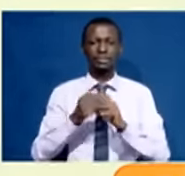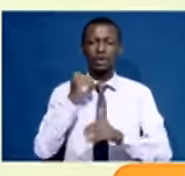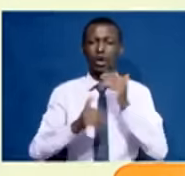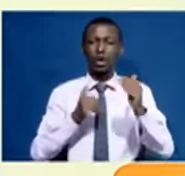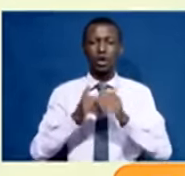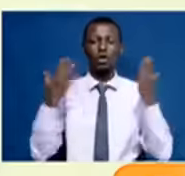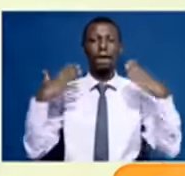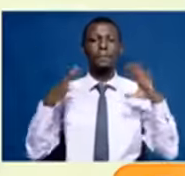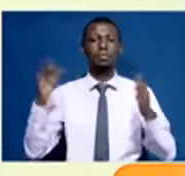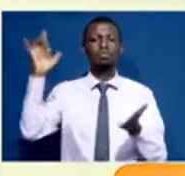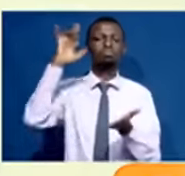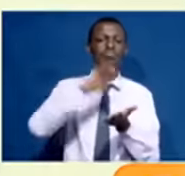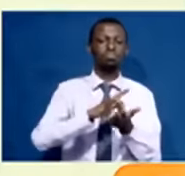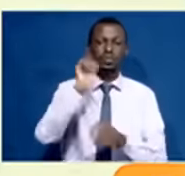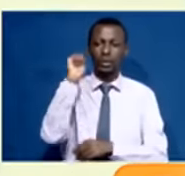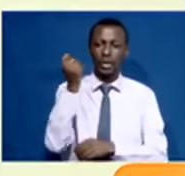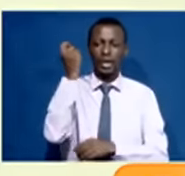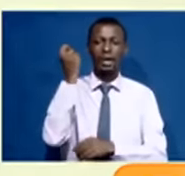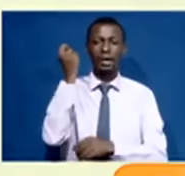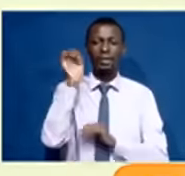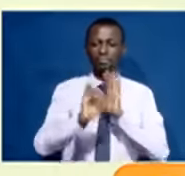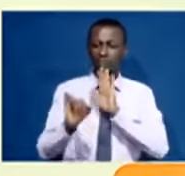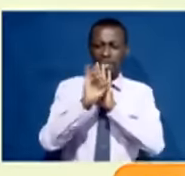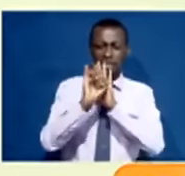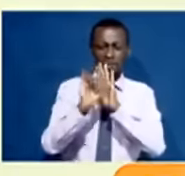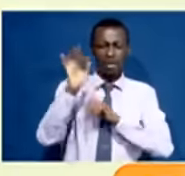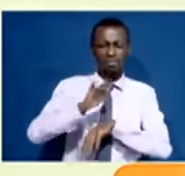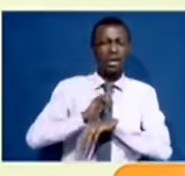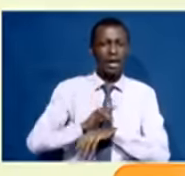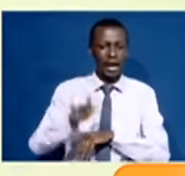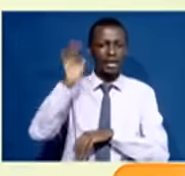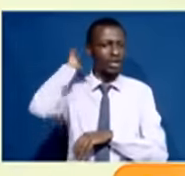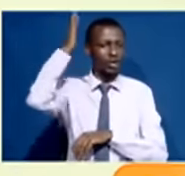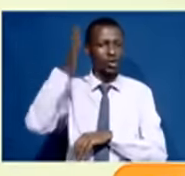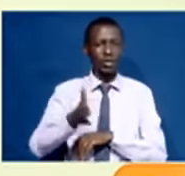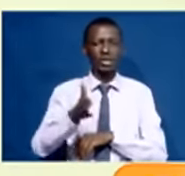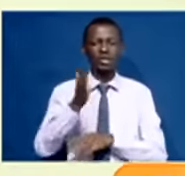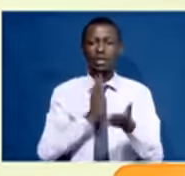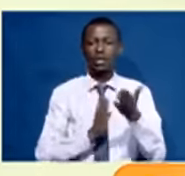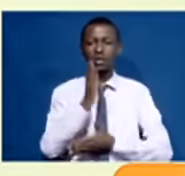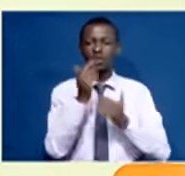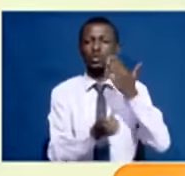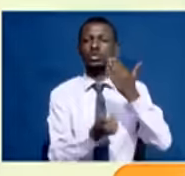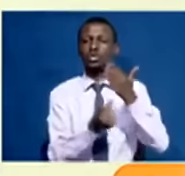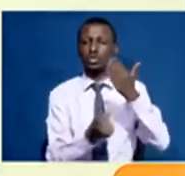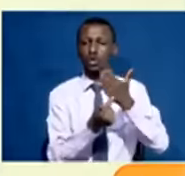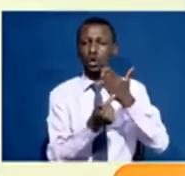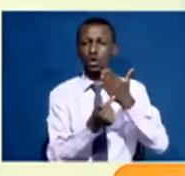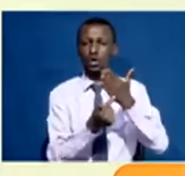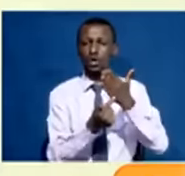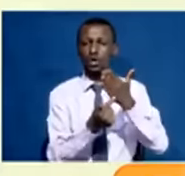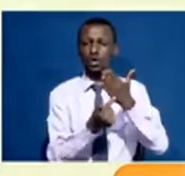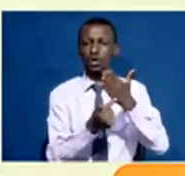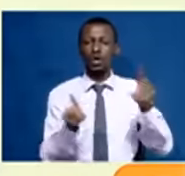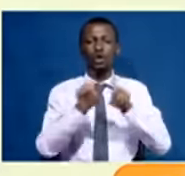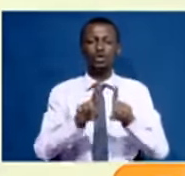travelers to Kenya are identified in advance on an electronic platform. Consequently,